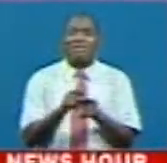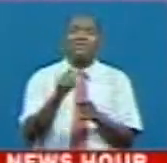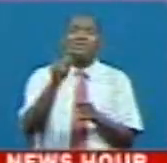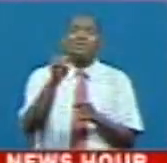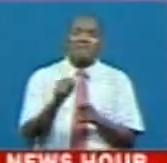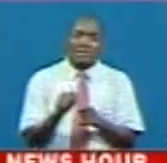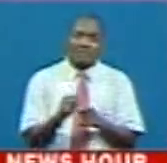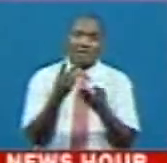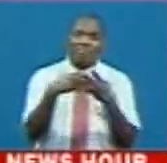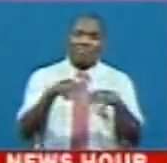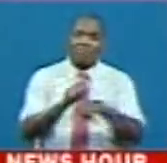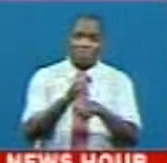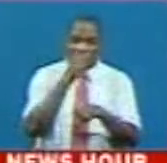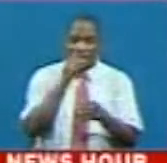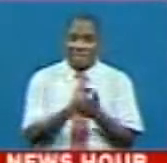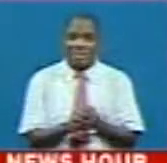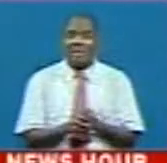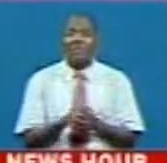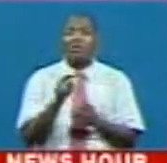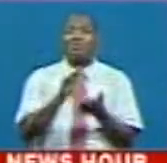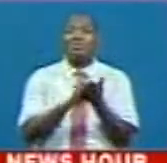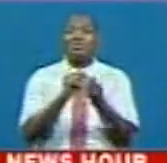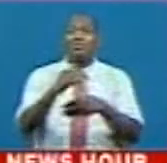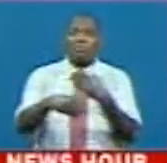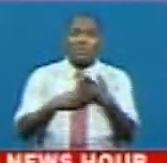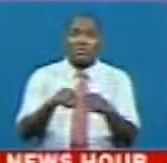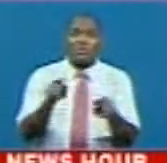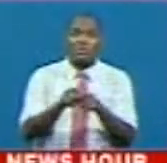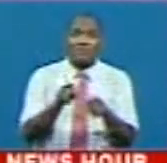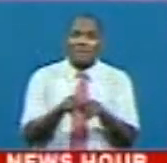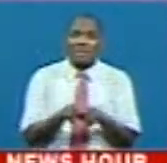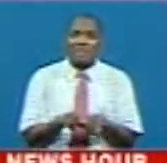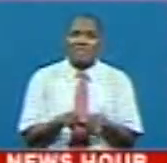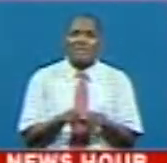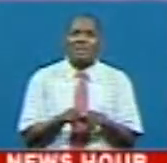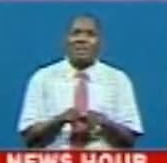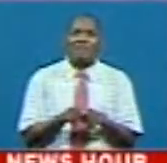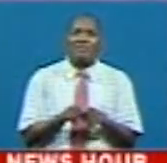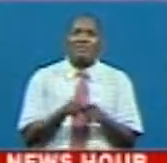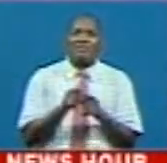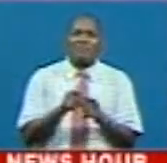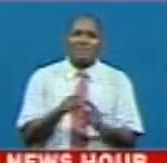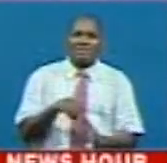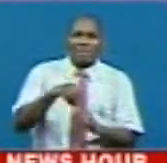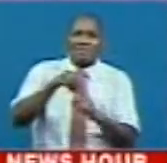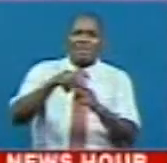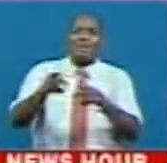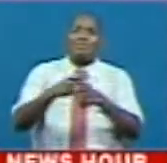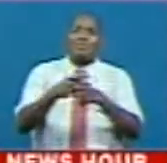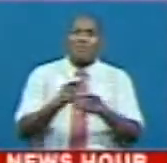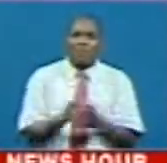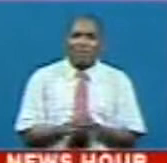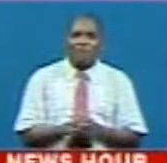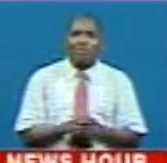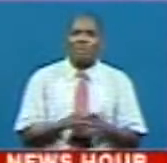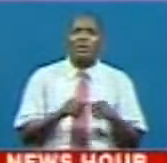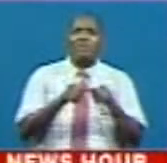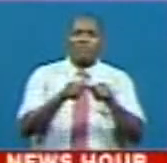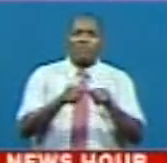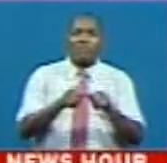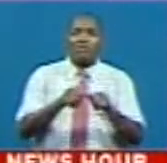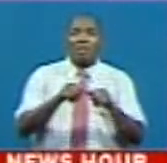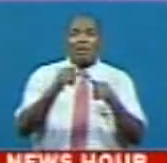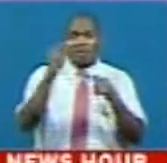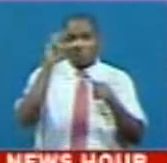United Nations framework. We believe that the process will ultimately lead to a realistic, practical, and enduring